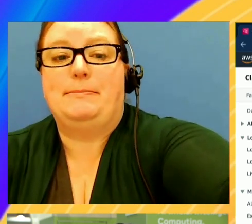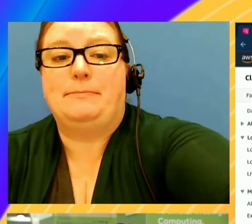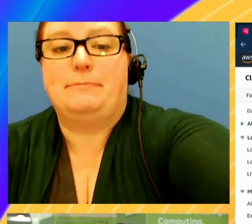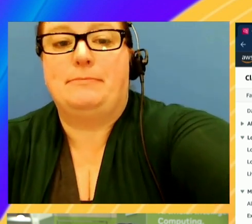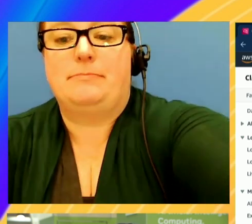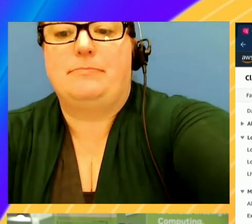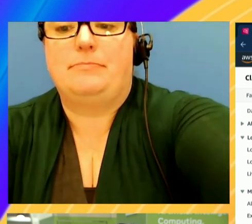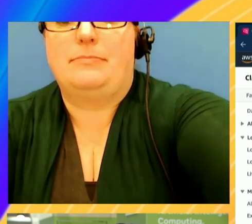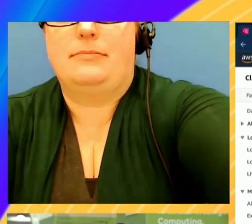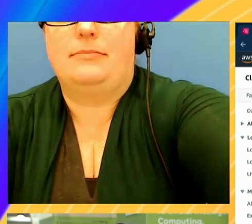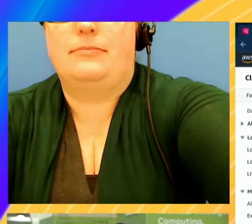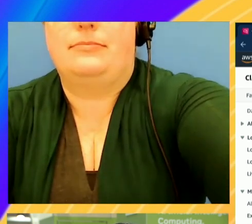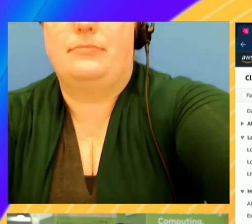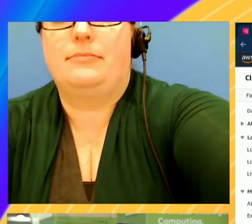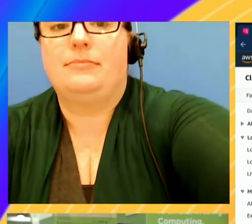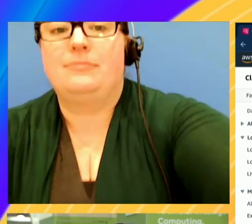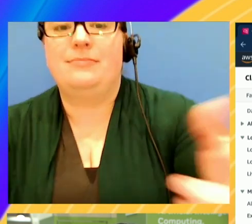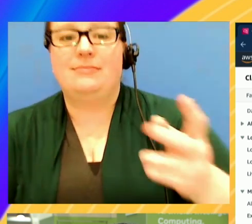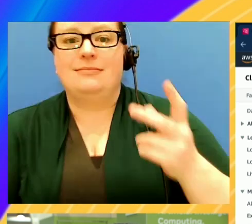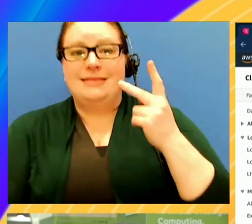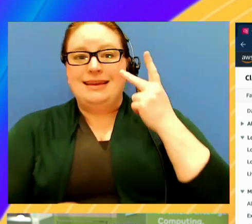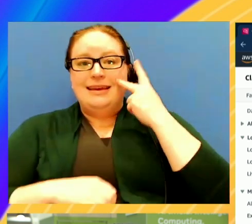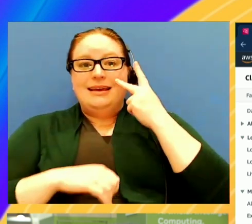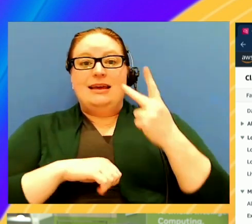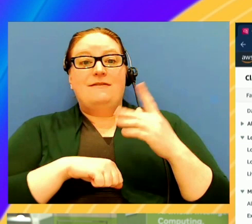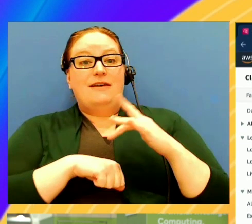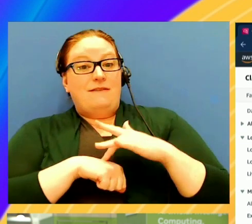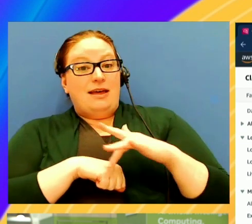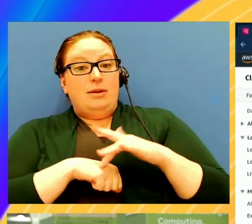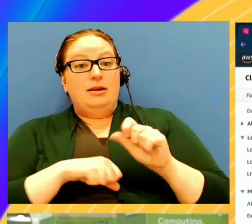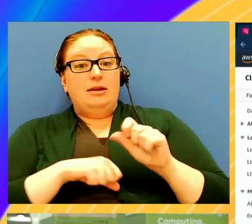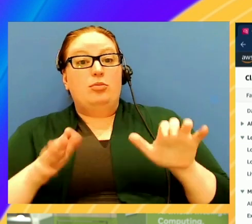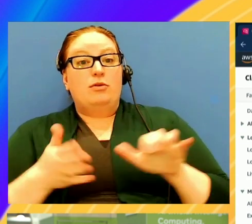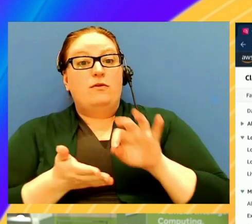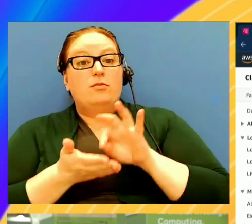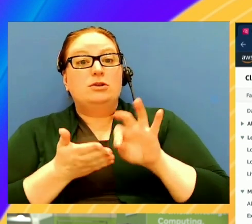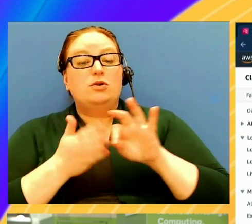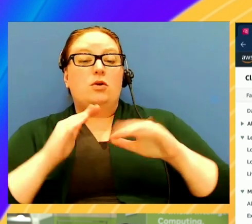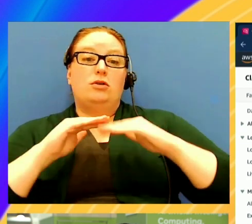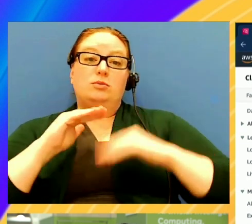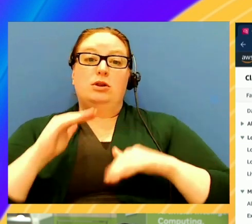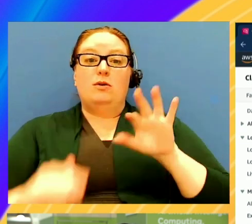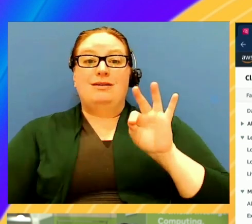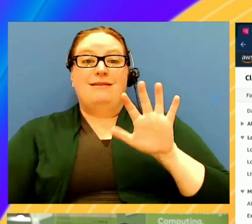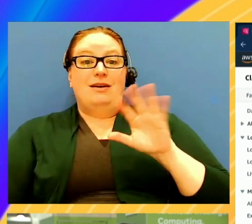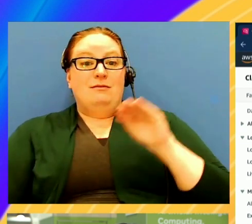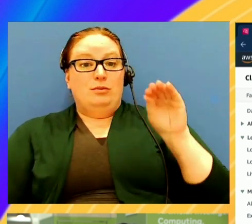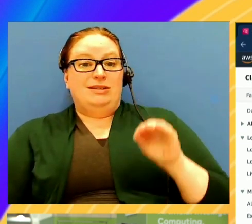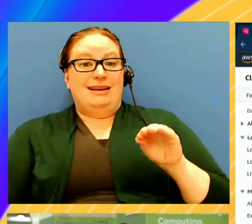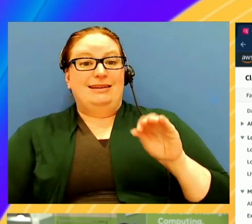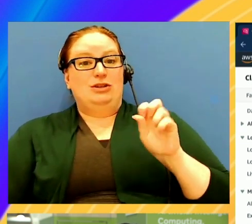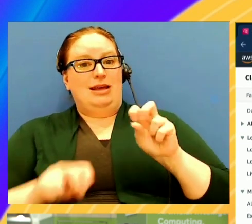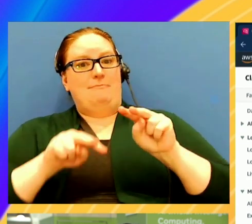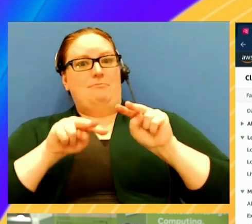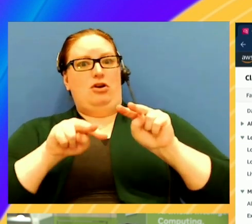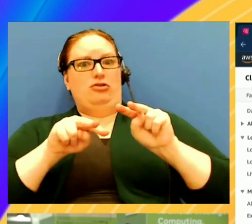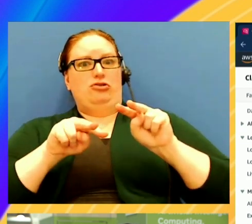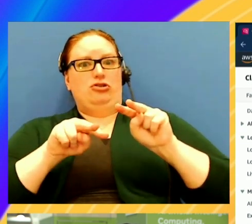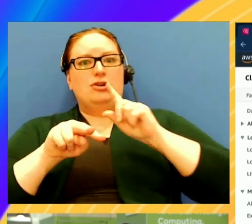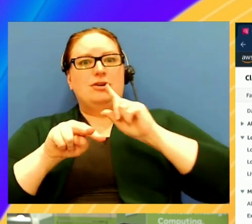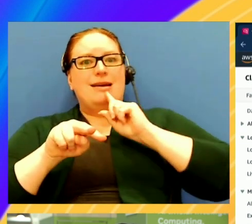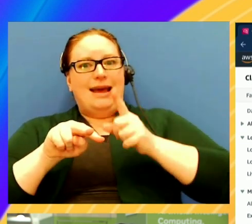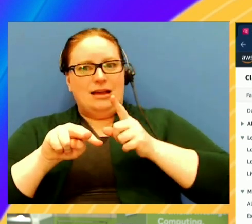the availability or the performance score actually falls below 95%, Internet Monitor actually shades